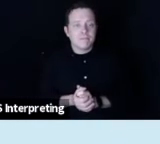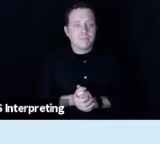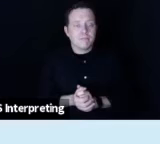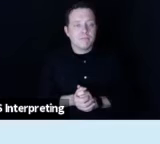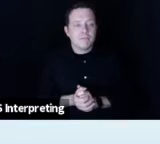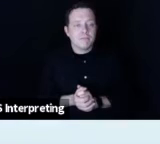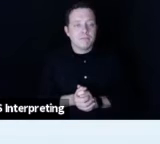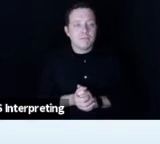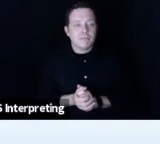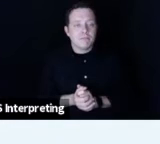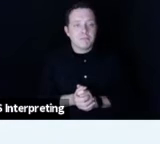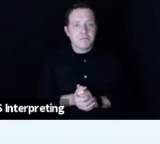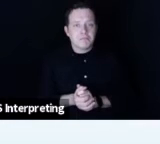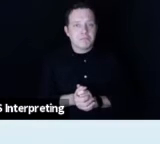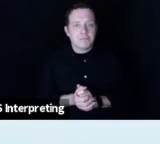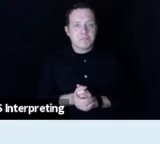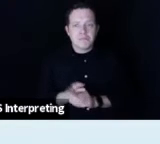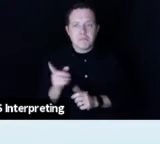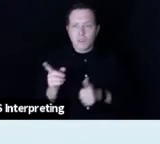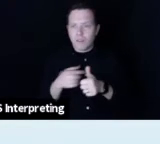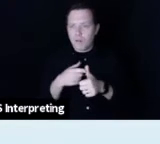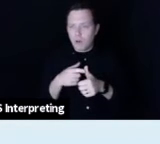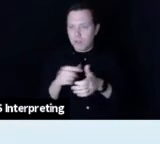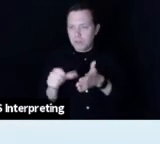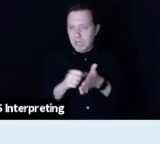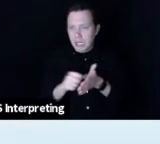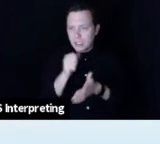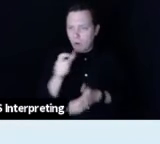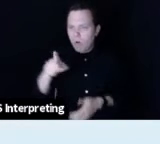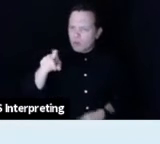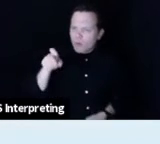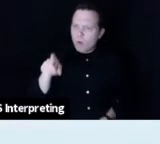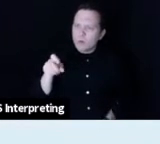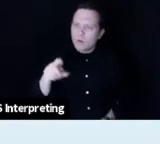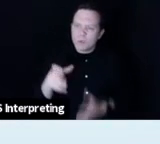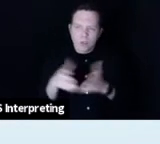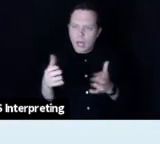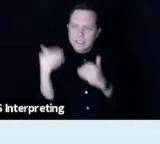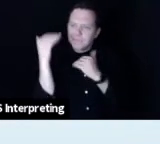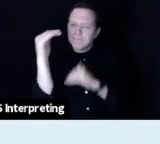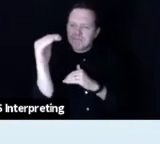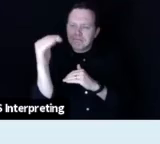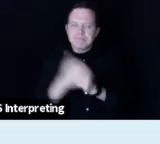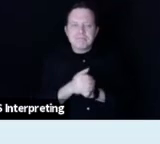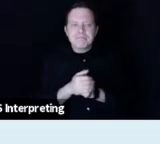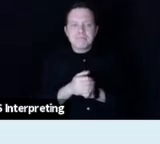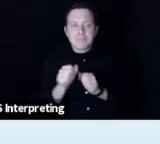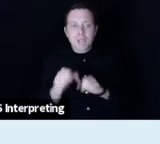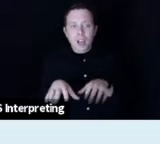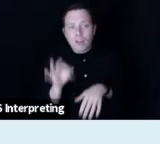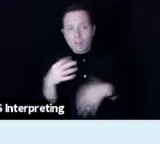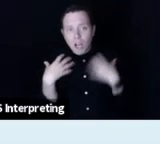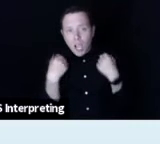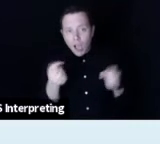And you see there's not a lot of scrolling on this first page. You can find health topics, drug